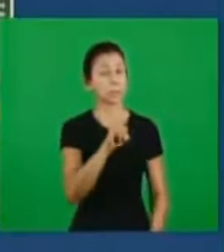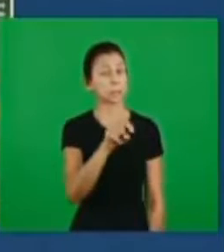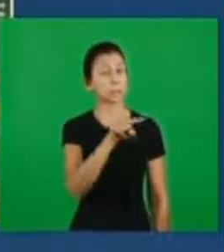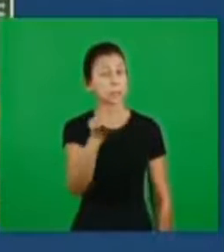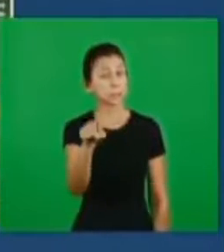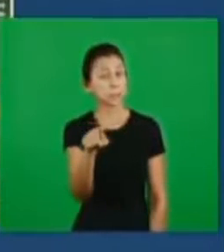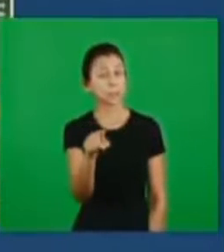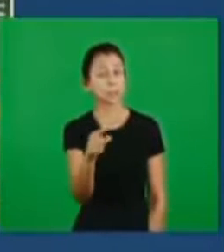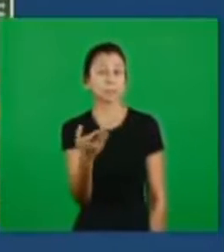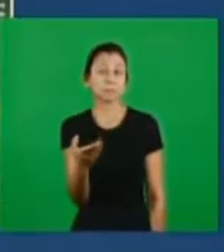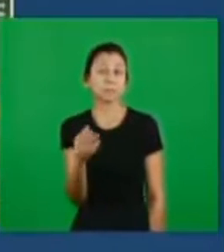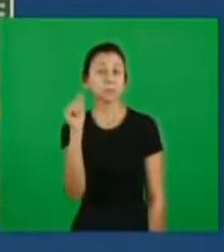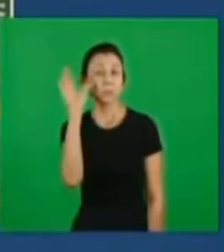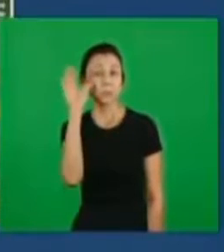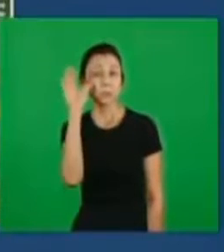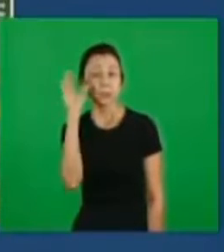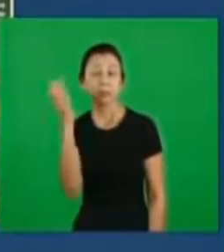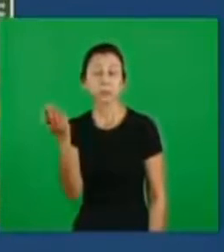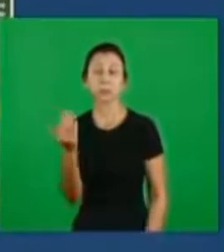brethren, want today